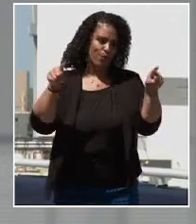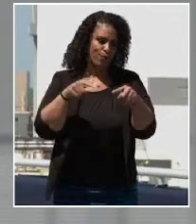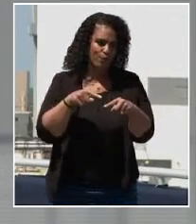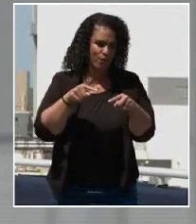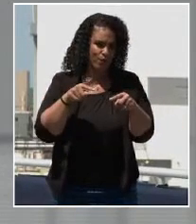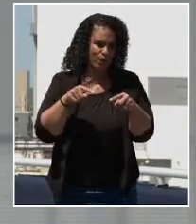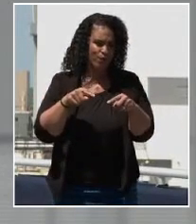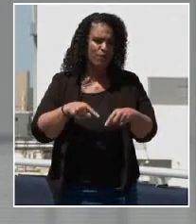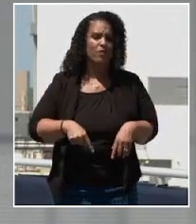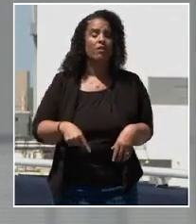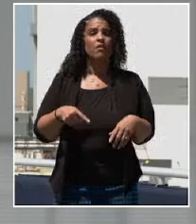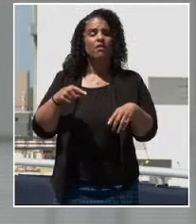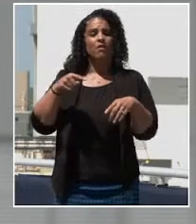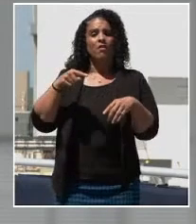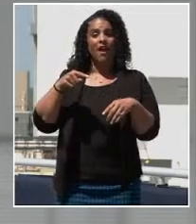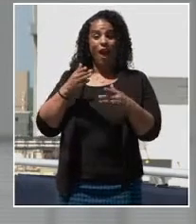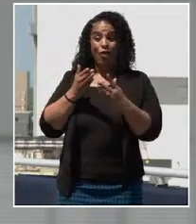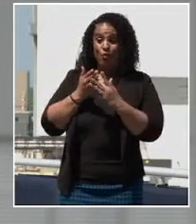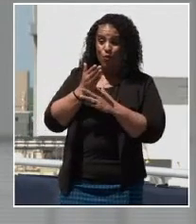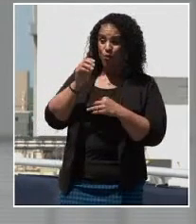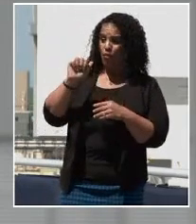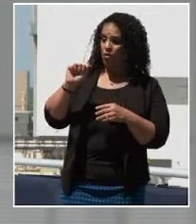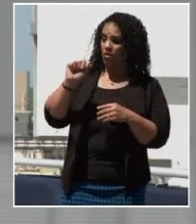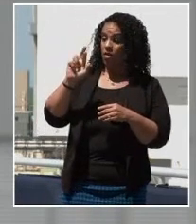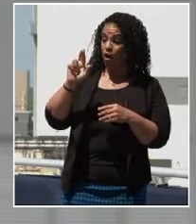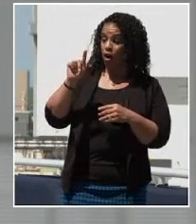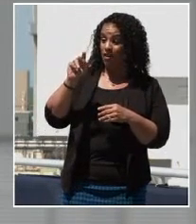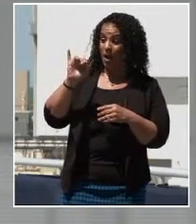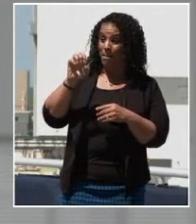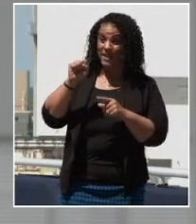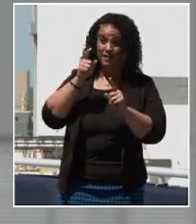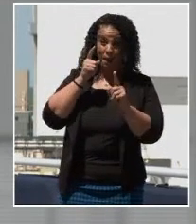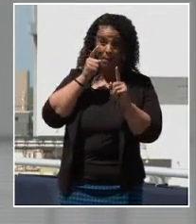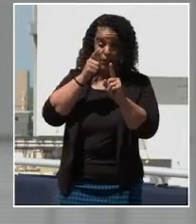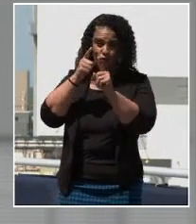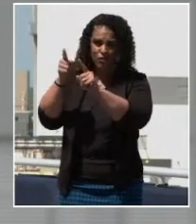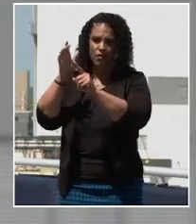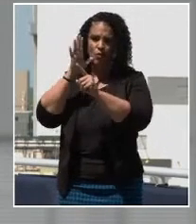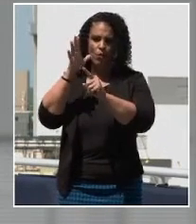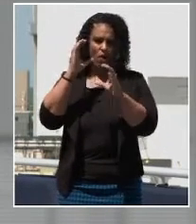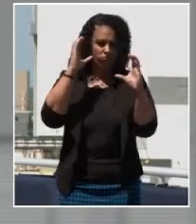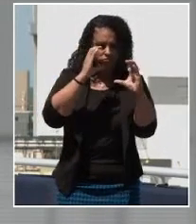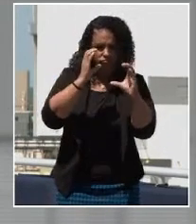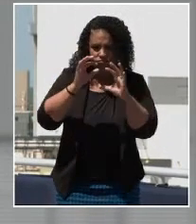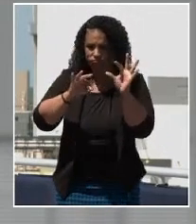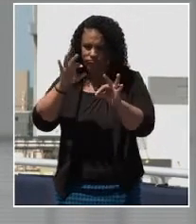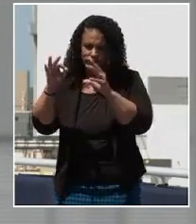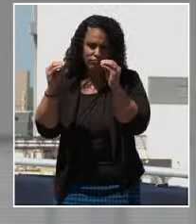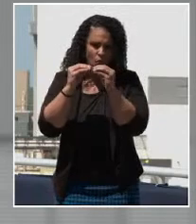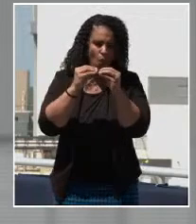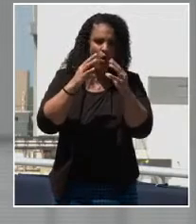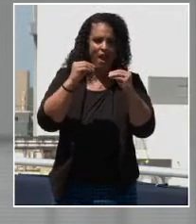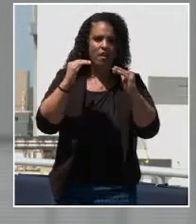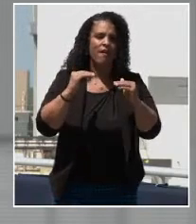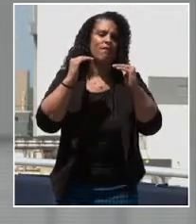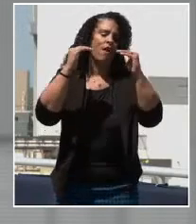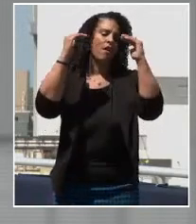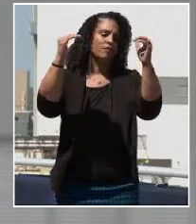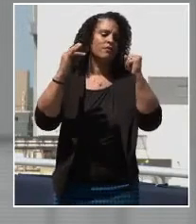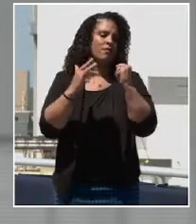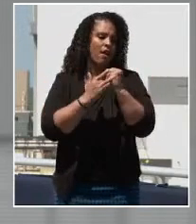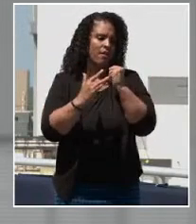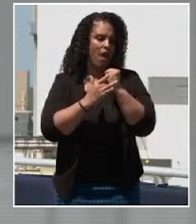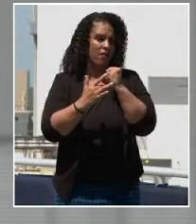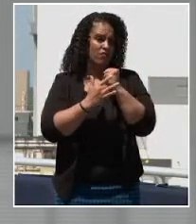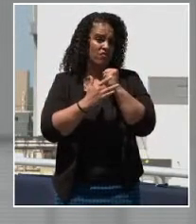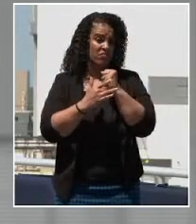you and through these emous missions we will make new discoveries and Advanced Technologies you